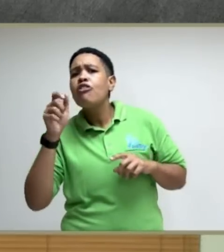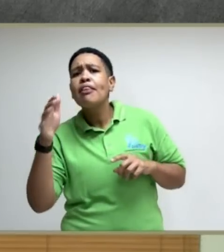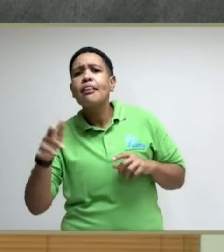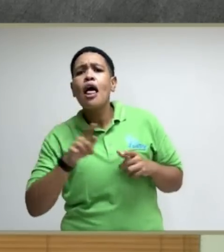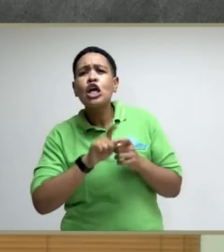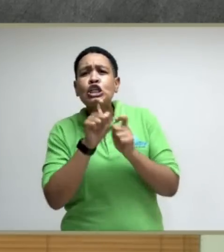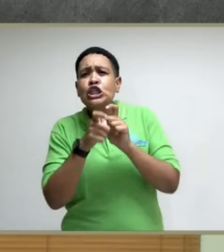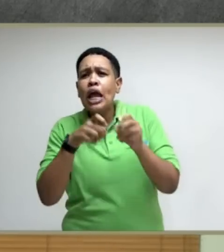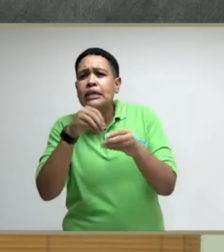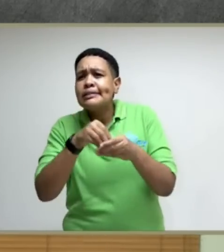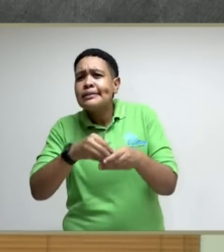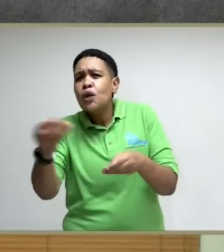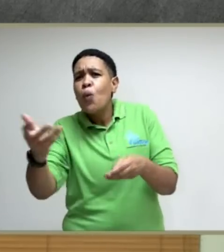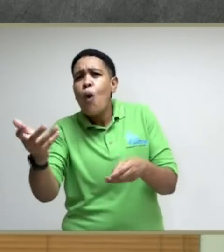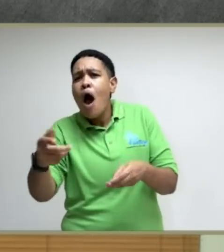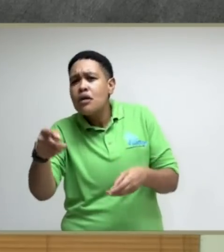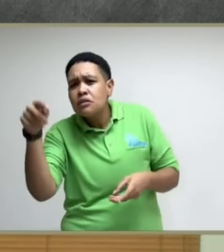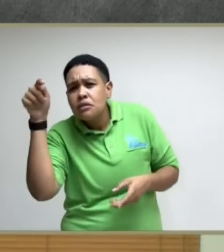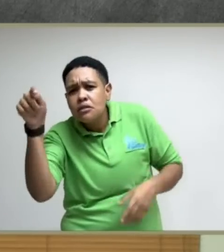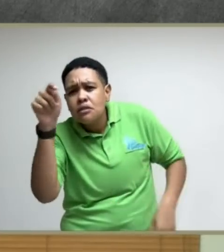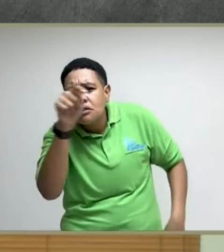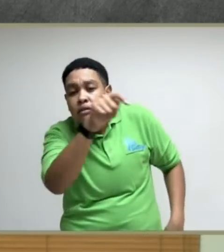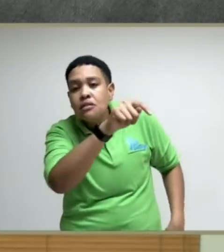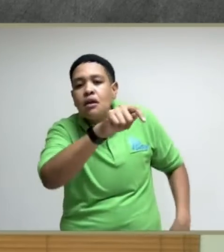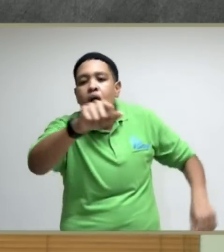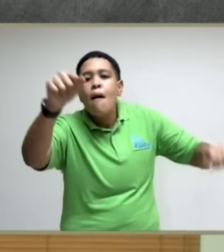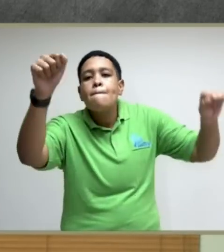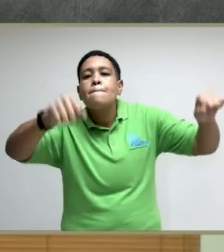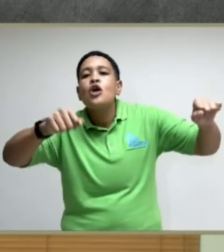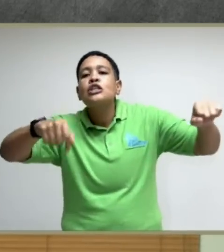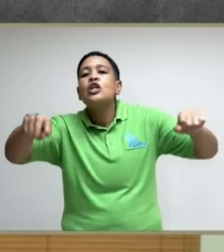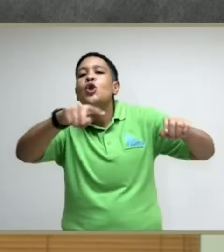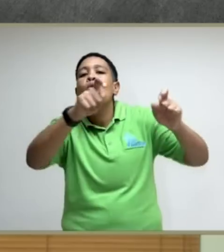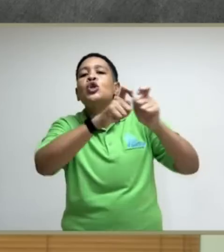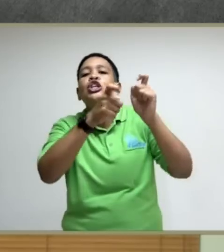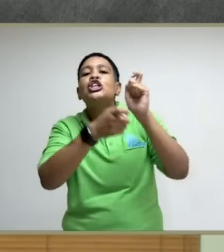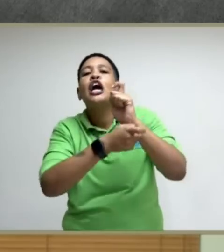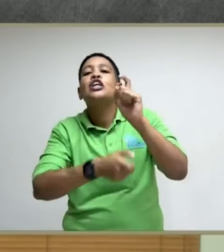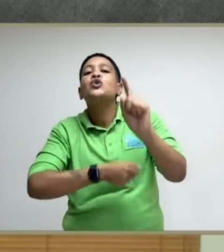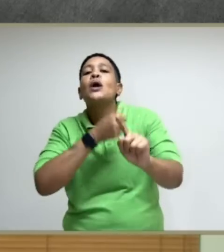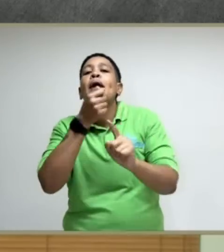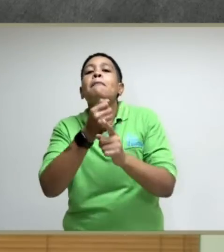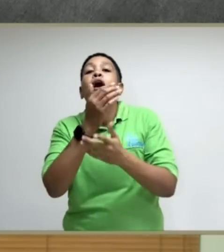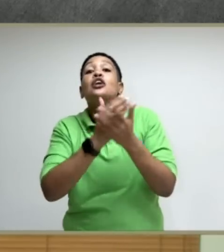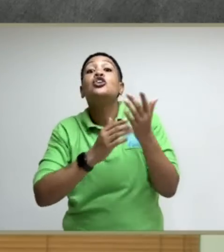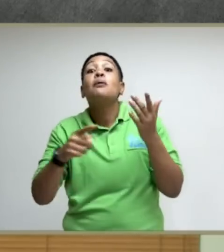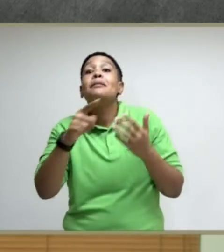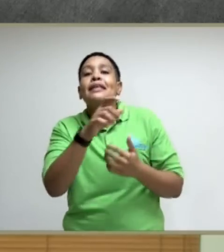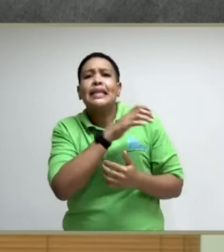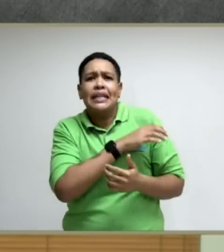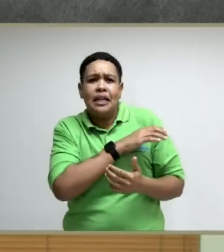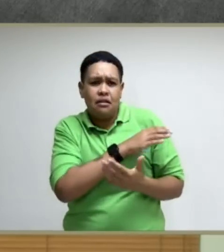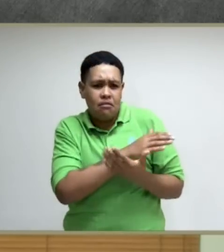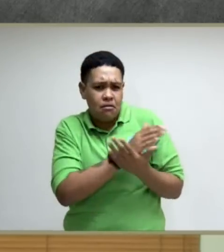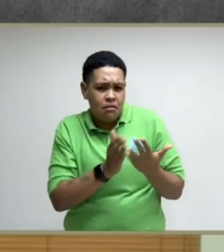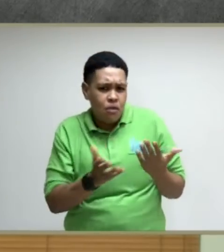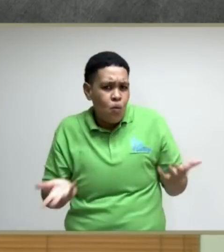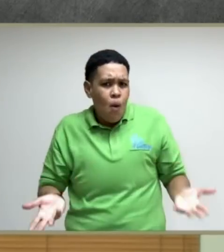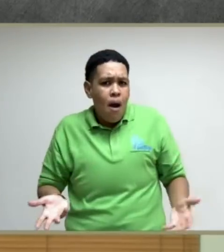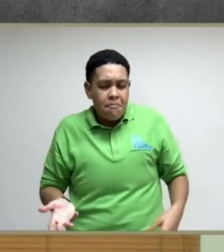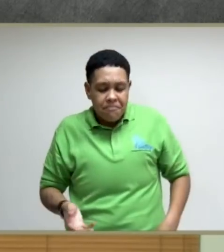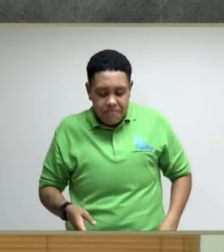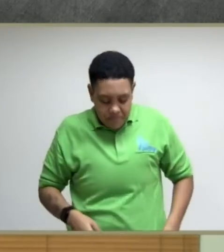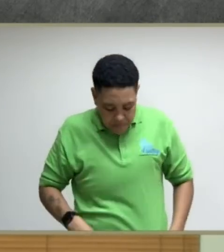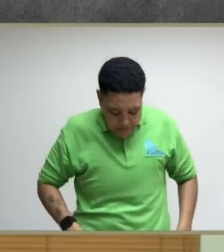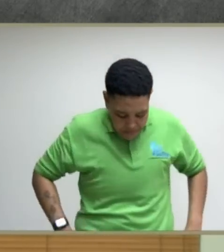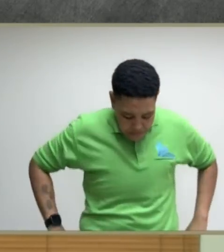they have, and what is the potential of those changes to affect some of these clinical things. And